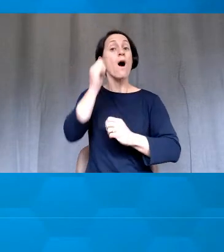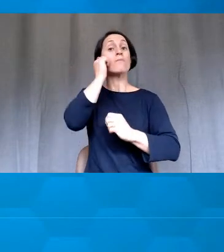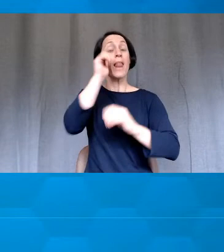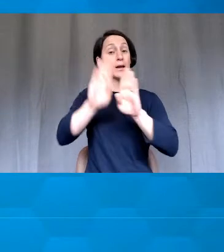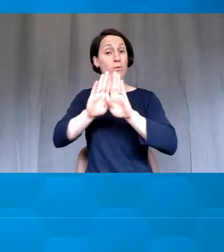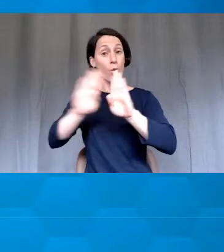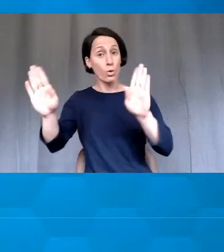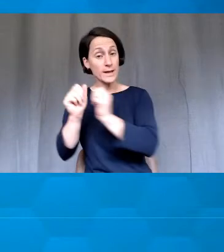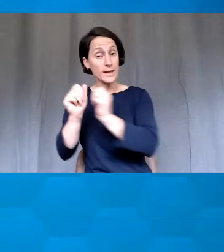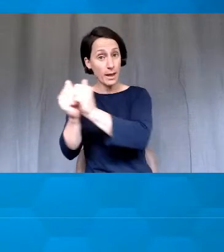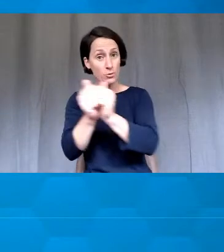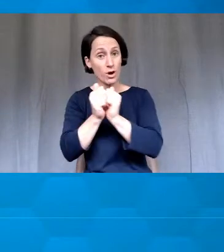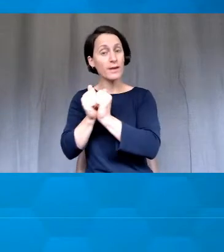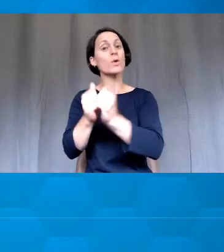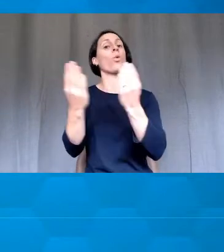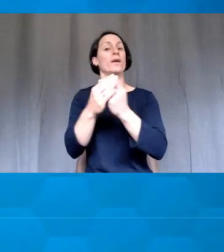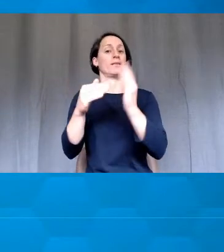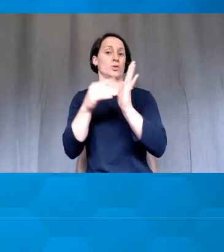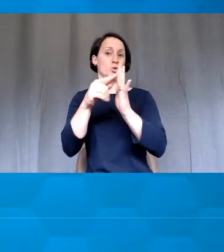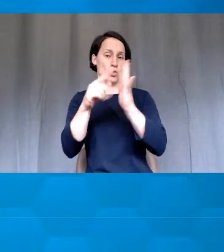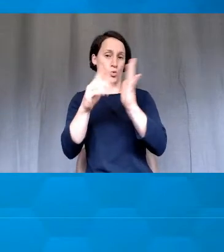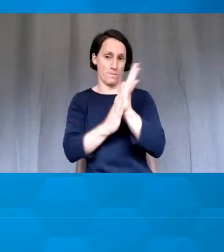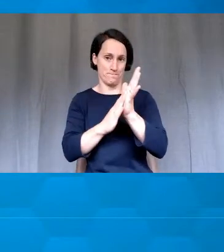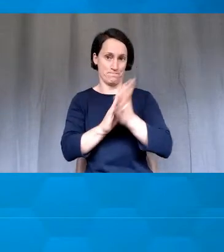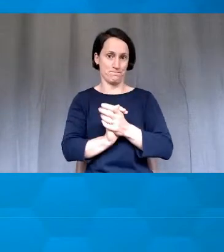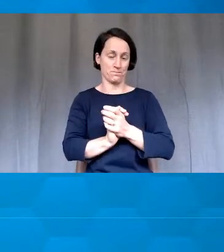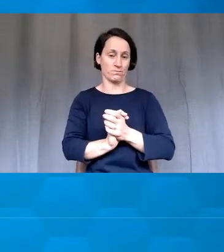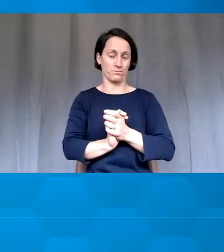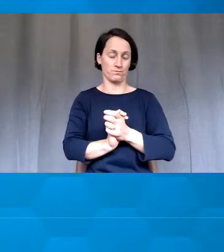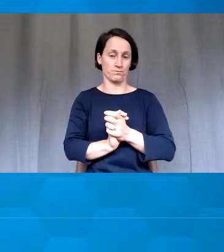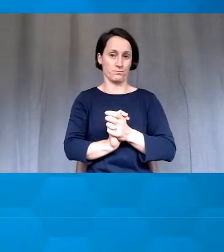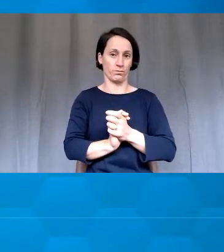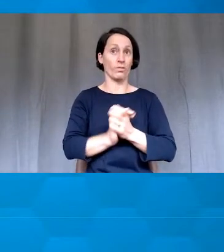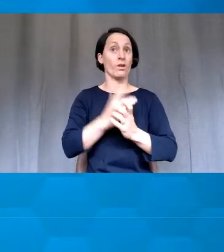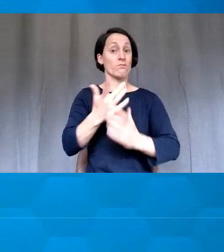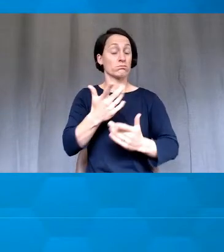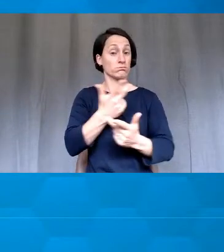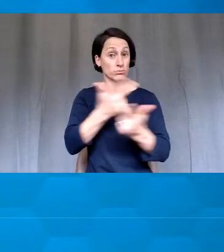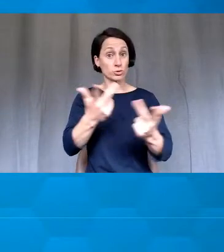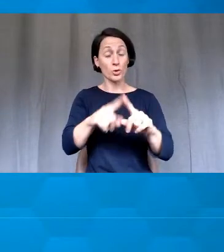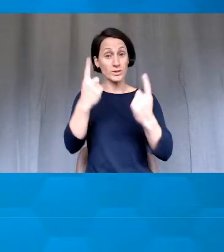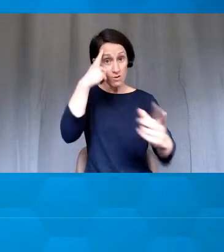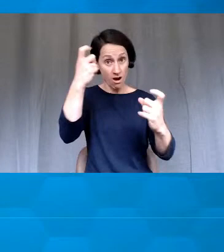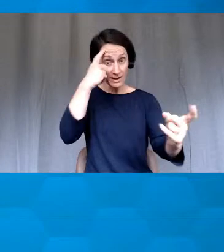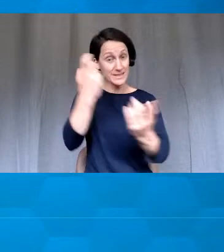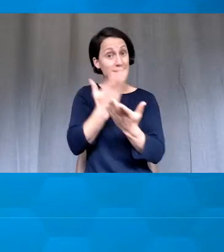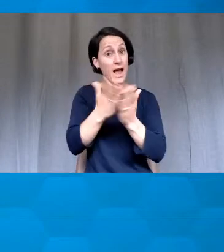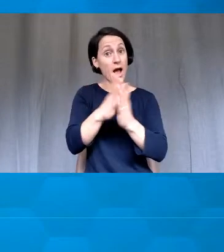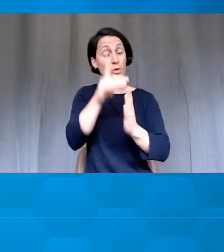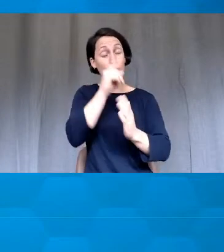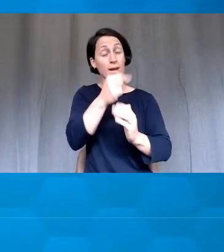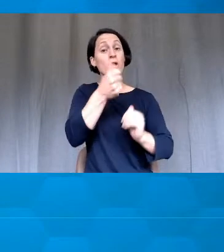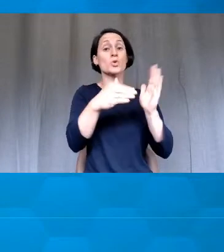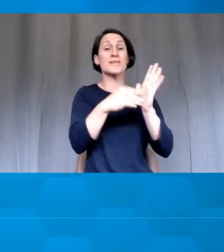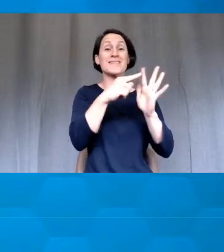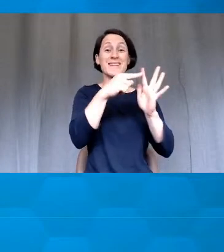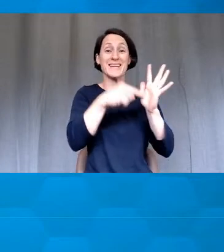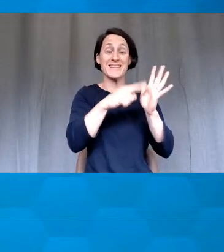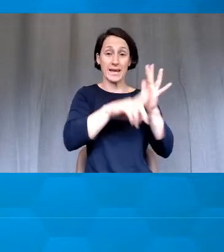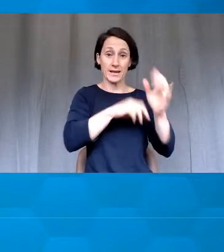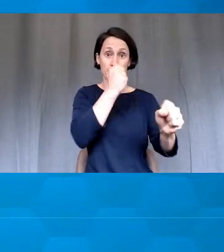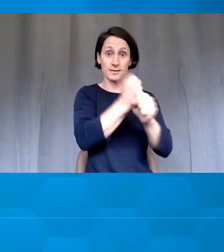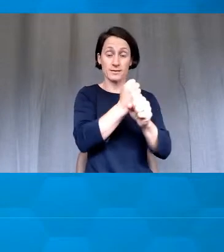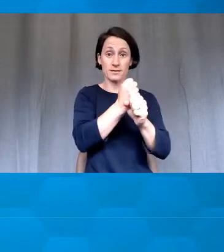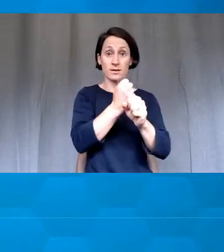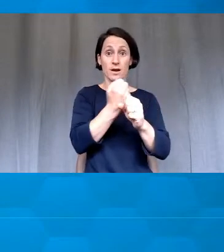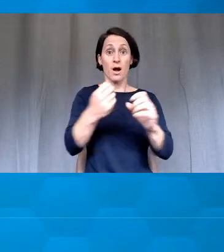as well as with Zoom. But today I'm going to show you some ideas of how you can use that with Teams because Teams does